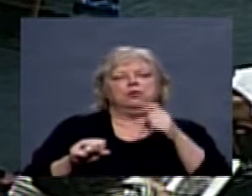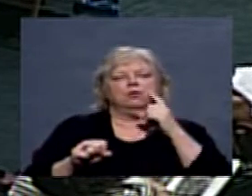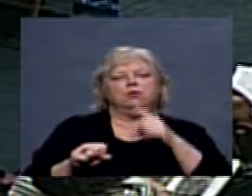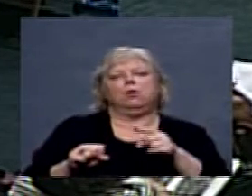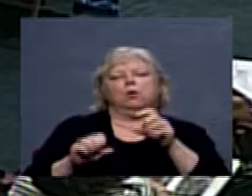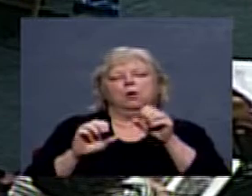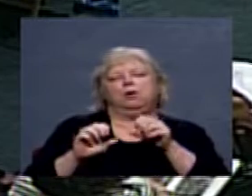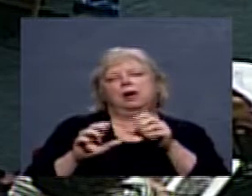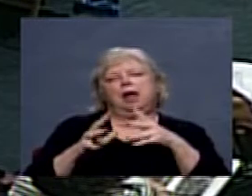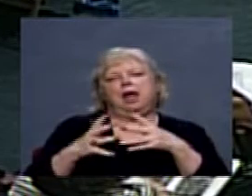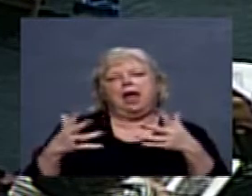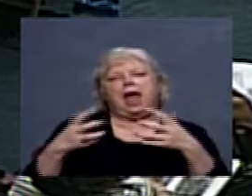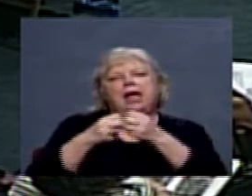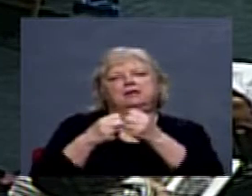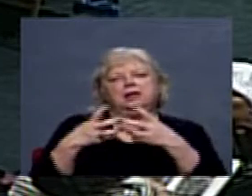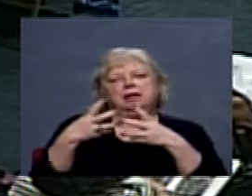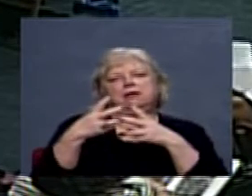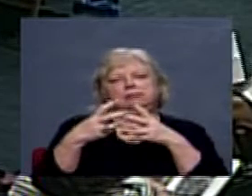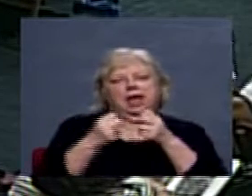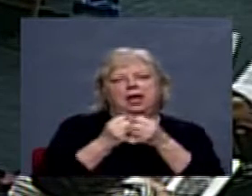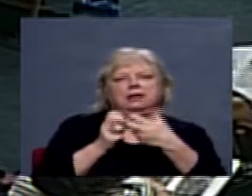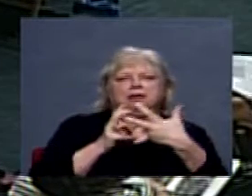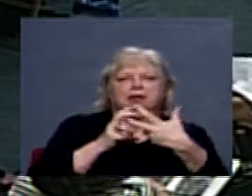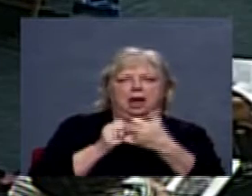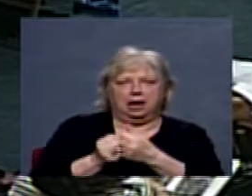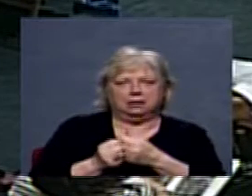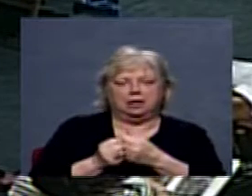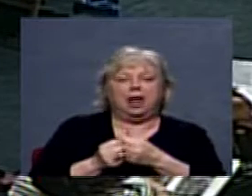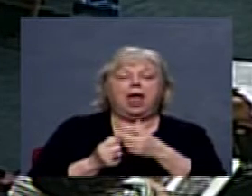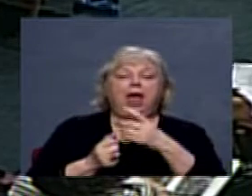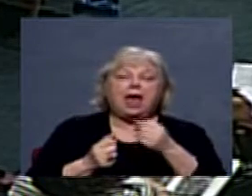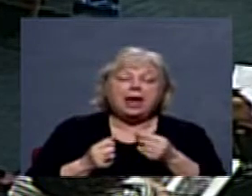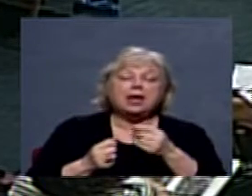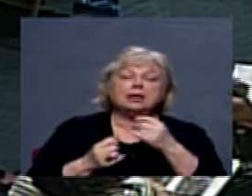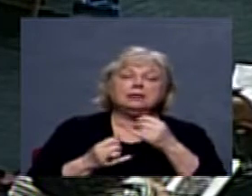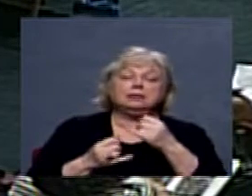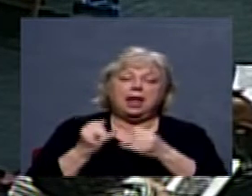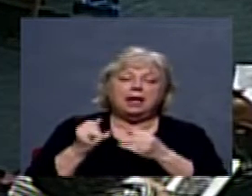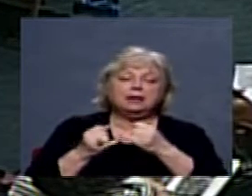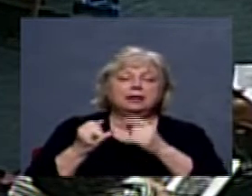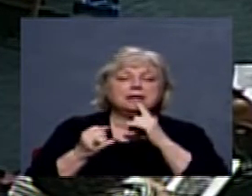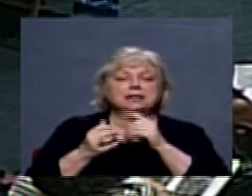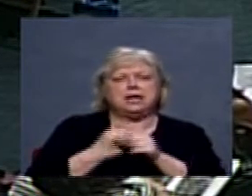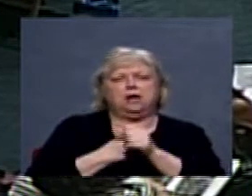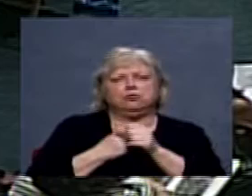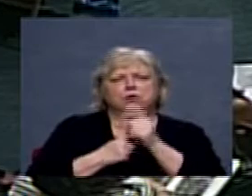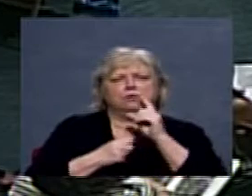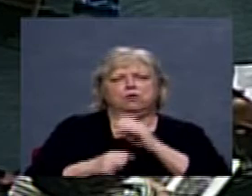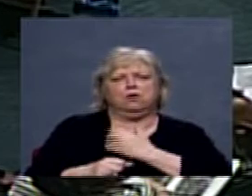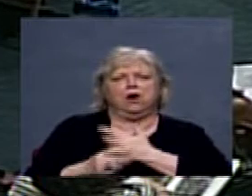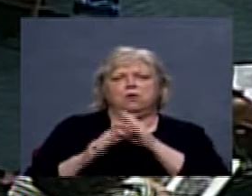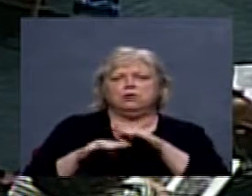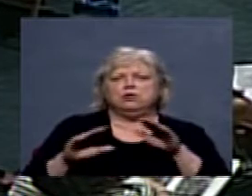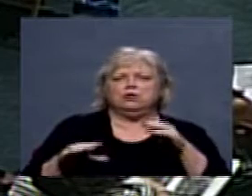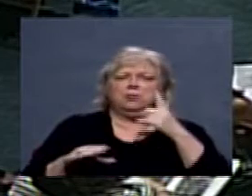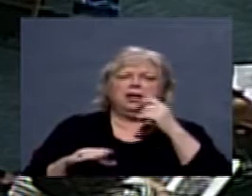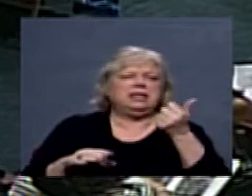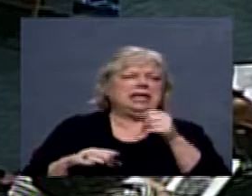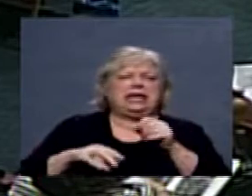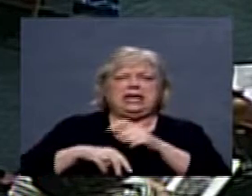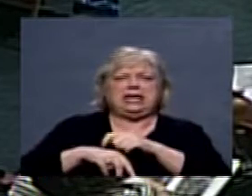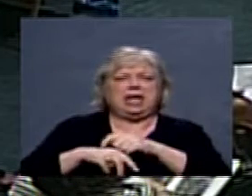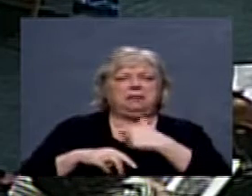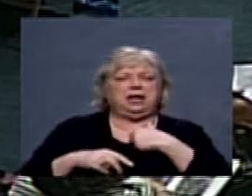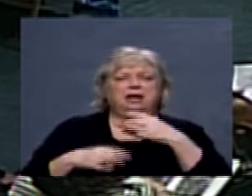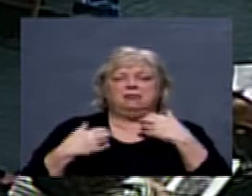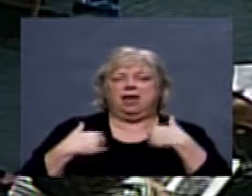accident. Furthermore, is very dangerous for our children because we're going to have vans and trucks at any given time going